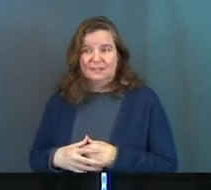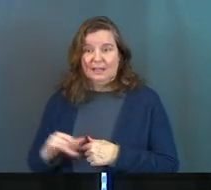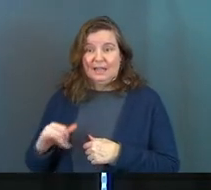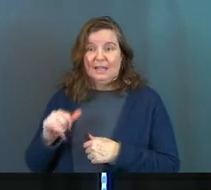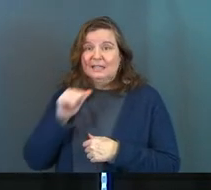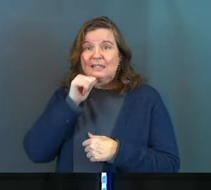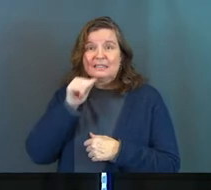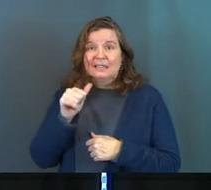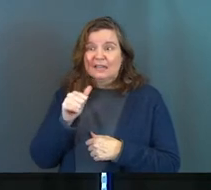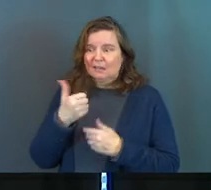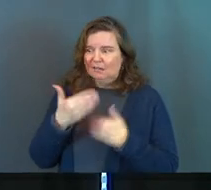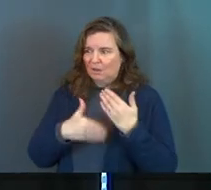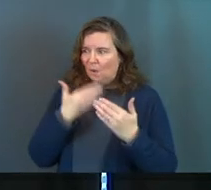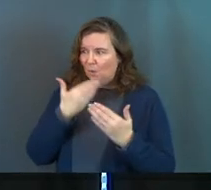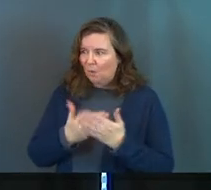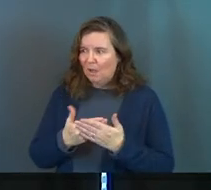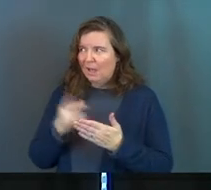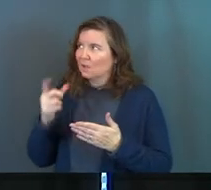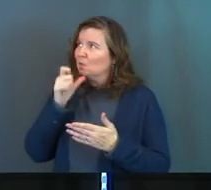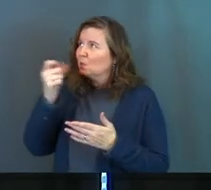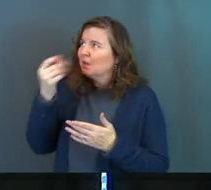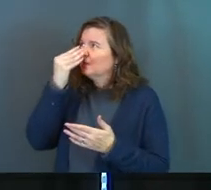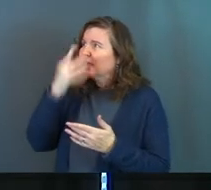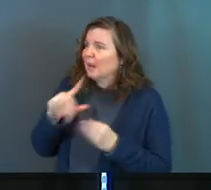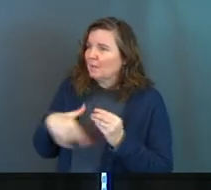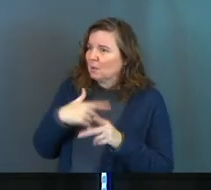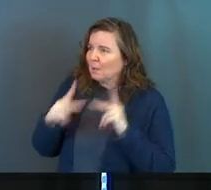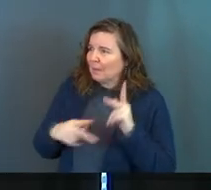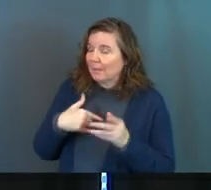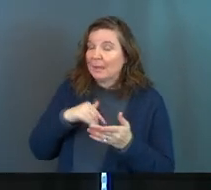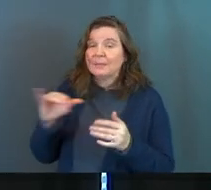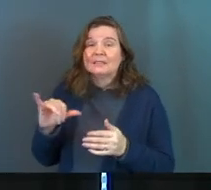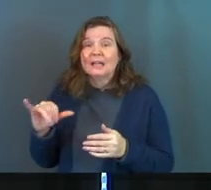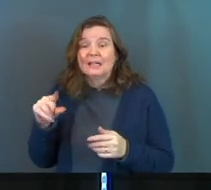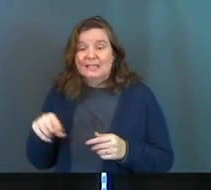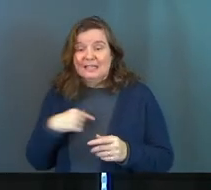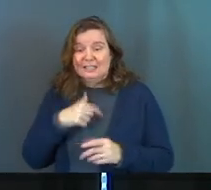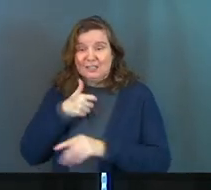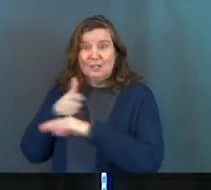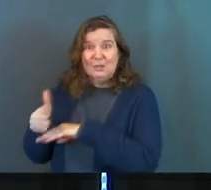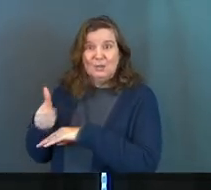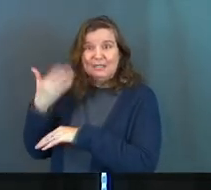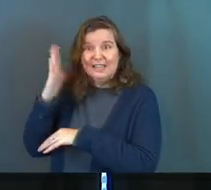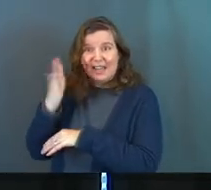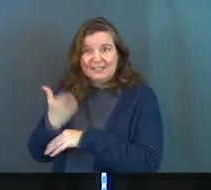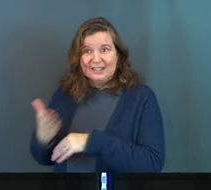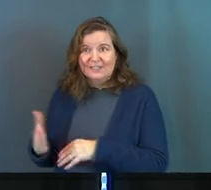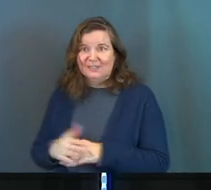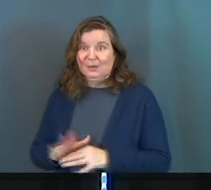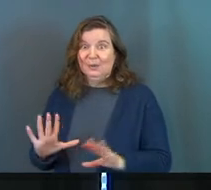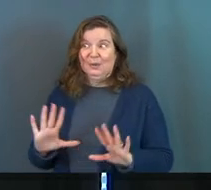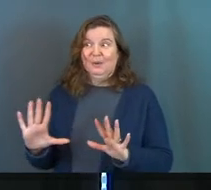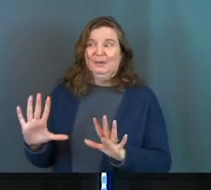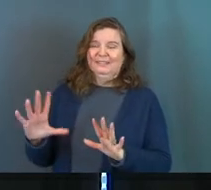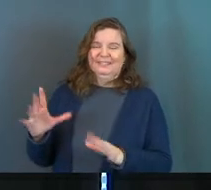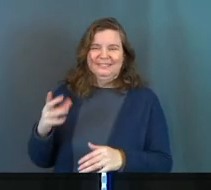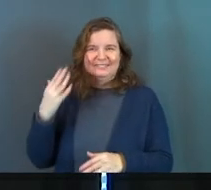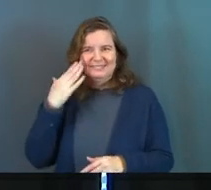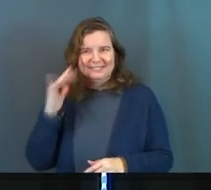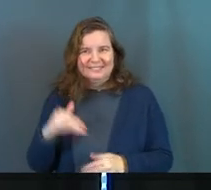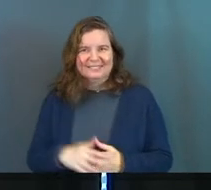He's like, and it didn't go right. And he's like, and you don't even care about your people. I mean, it's like he's accusing God of stuff. You're like, oh, you